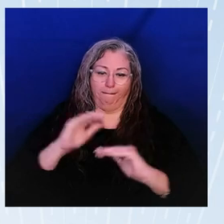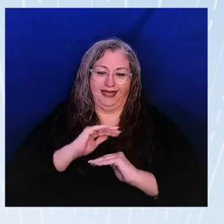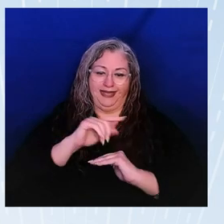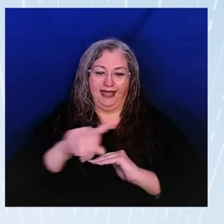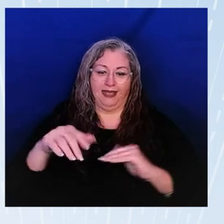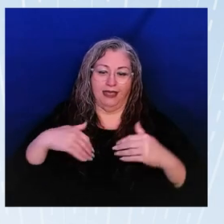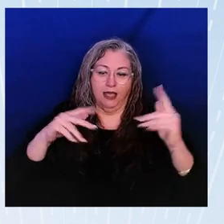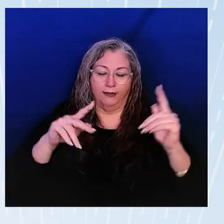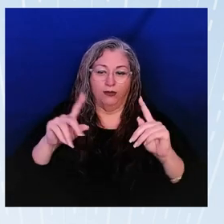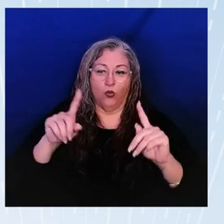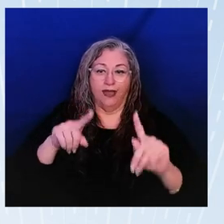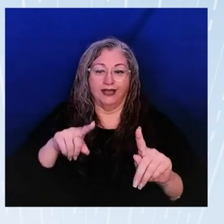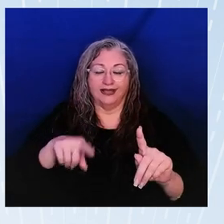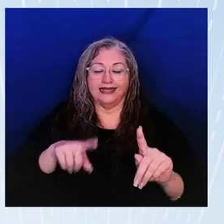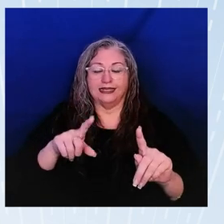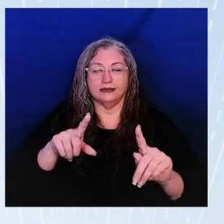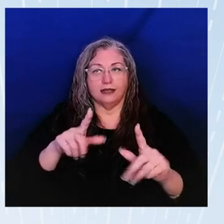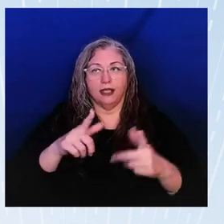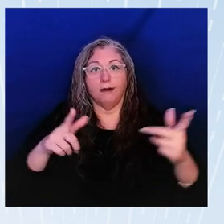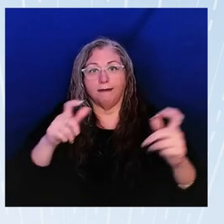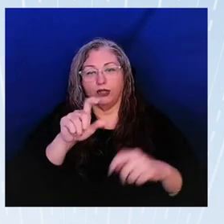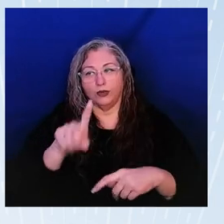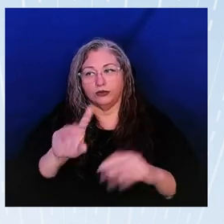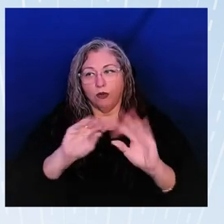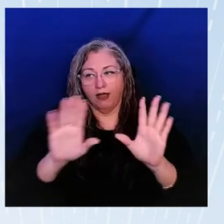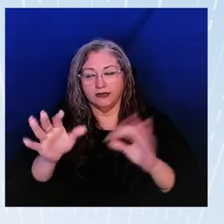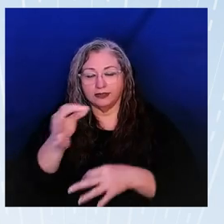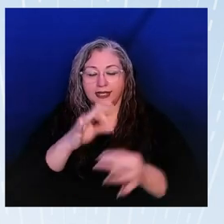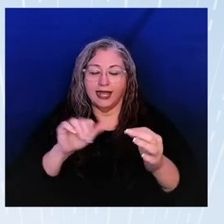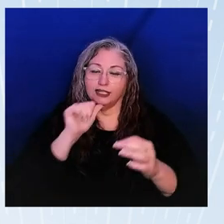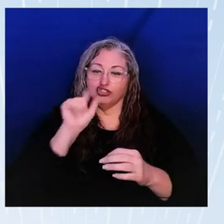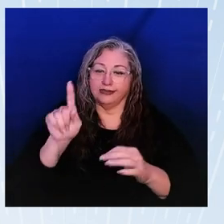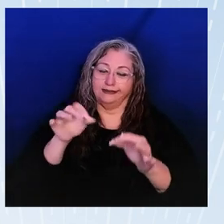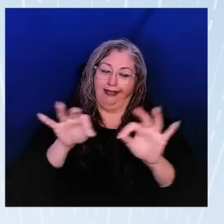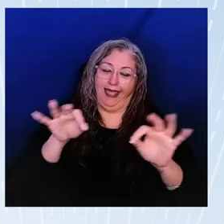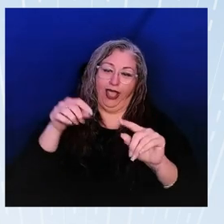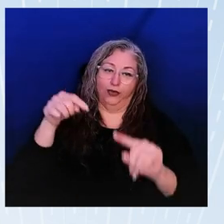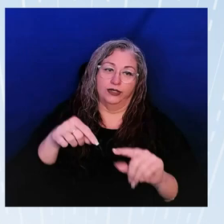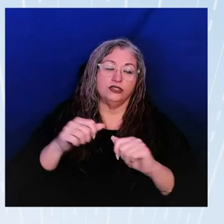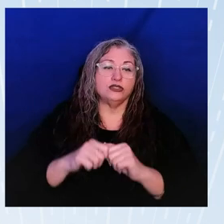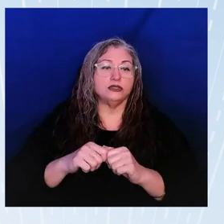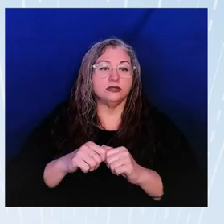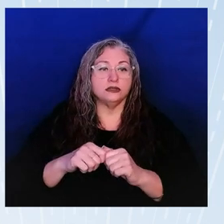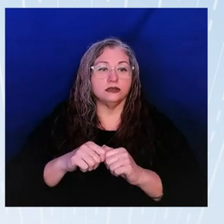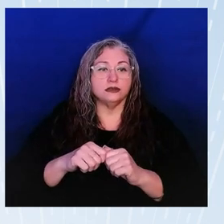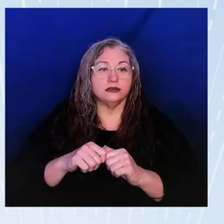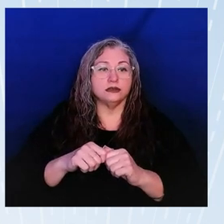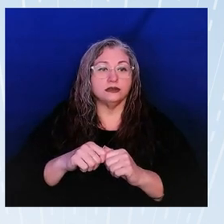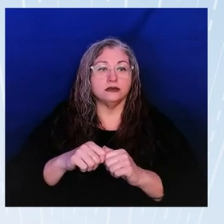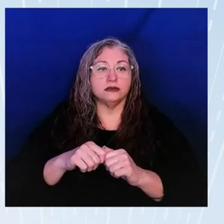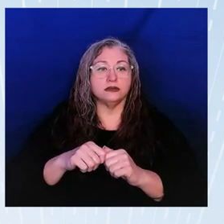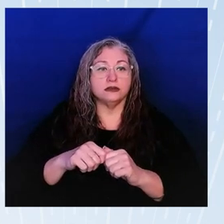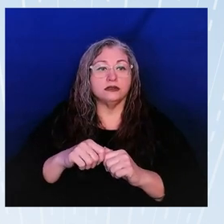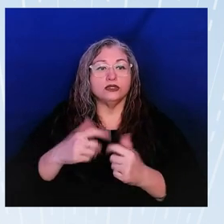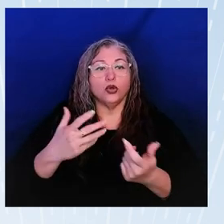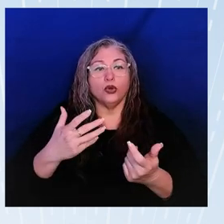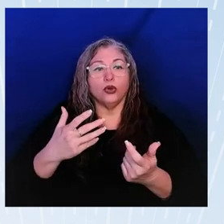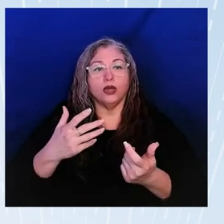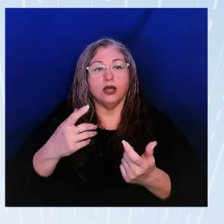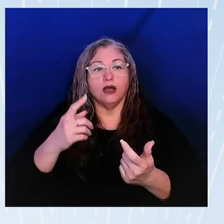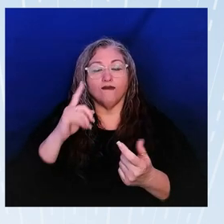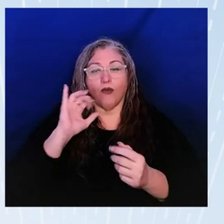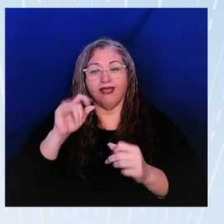a larger question, obviously, than just language. And so just in the point